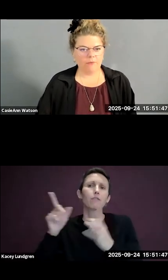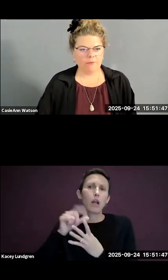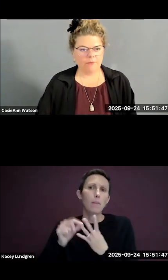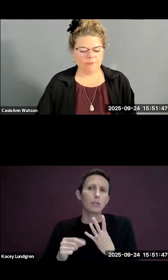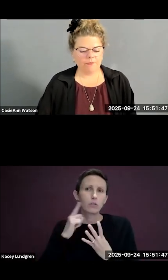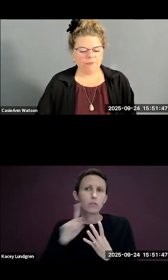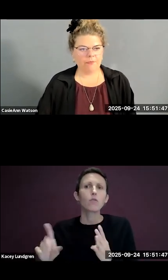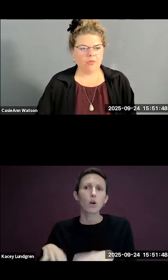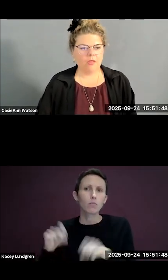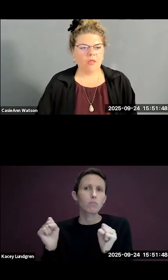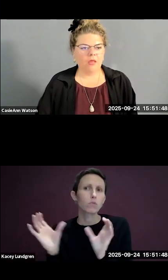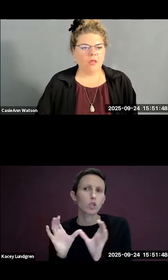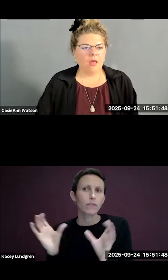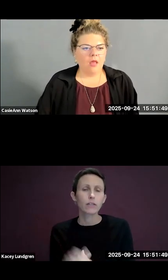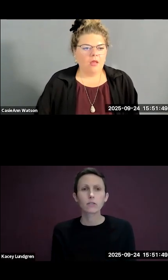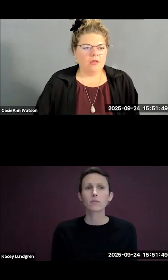as well.